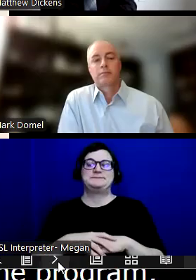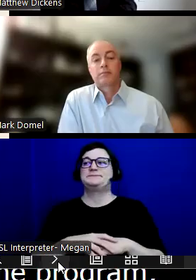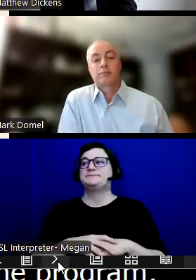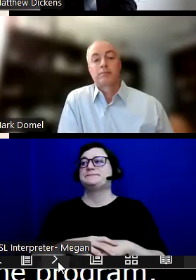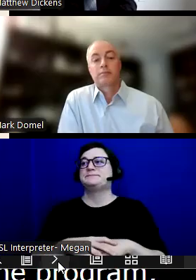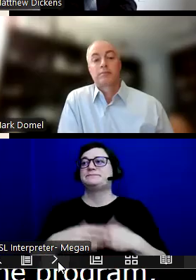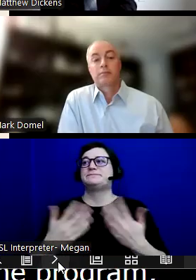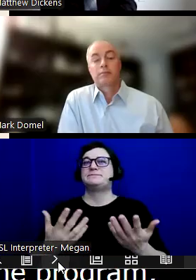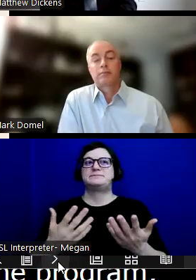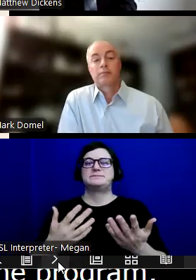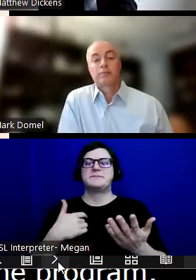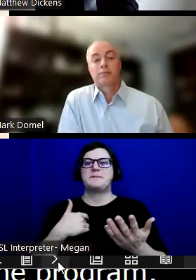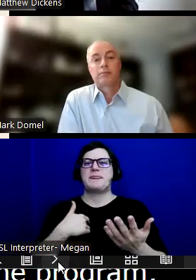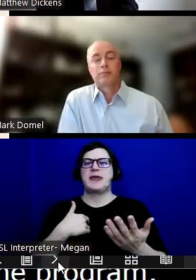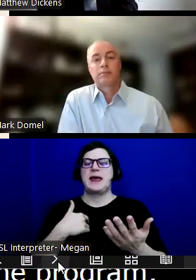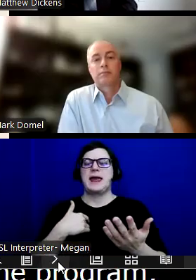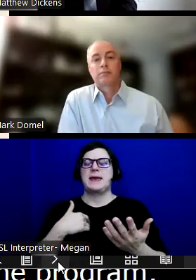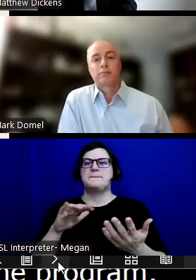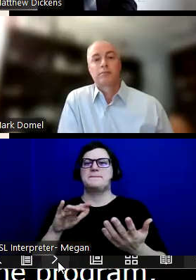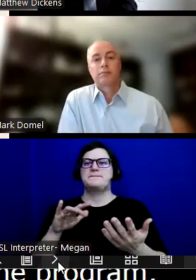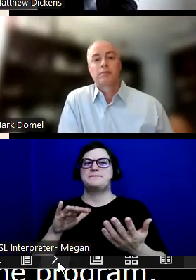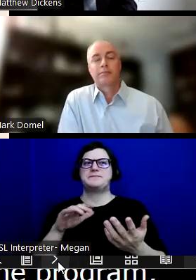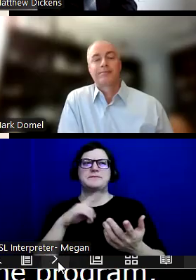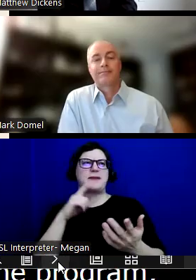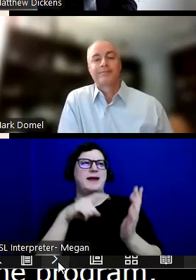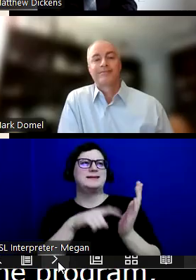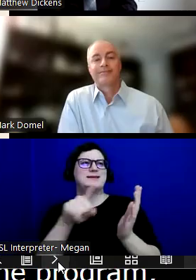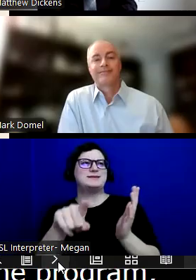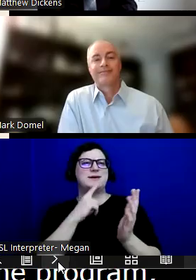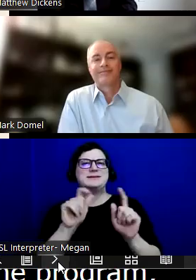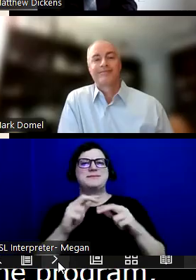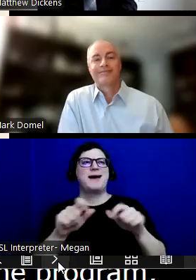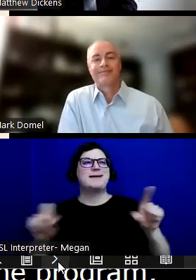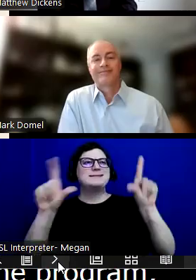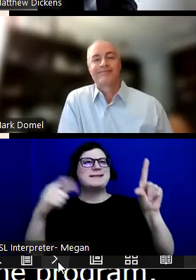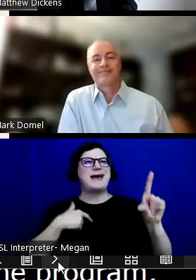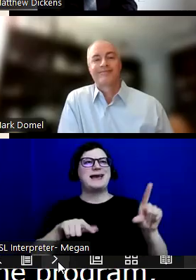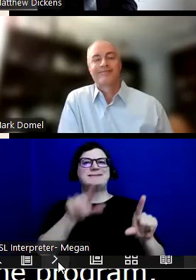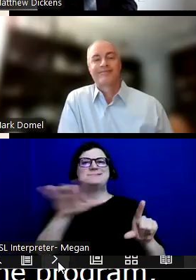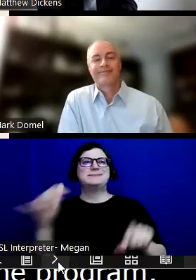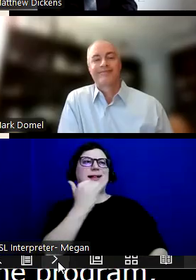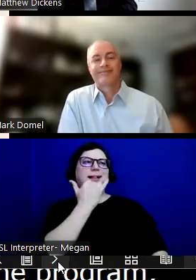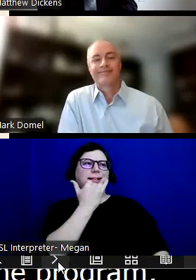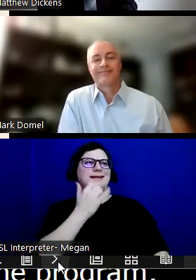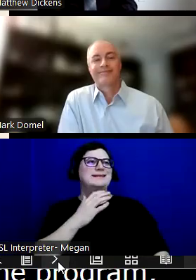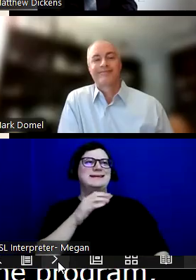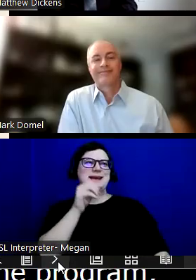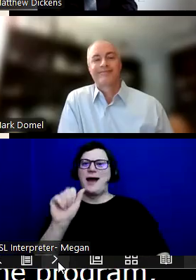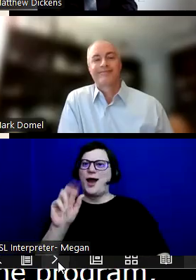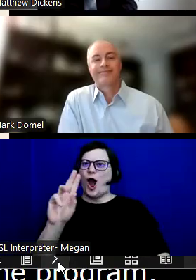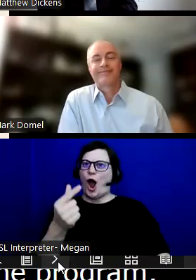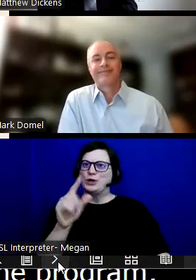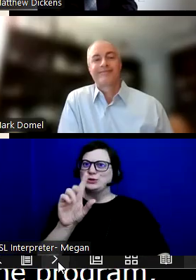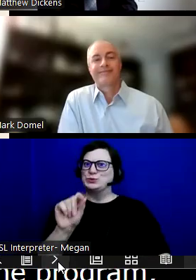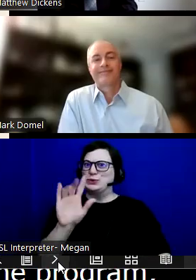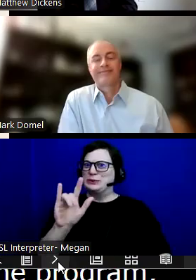And I'm catching a typo in this slide, so I will get an updated, it's definitely not August 2025, so I will